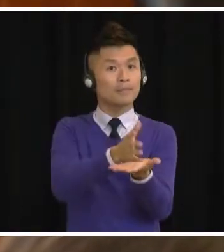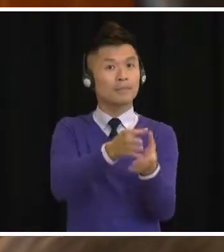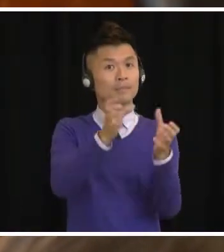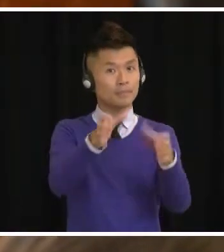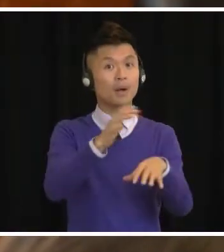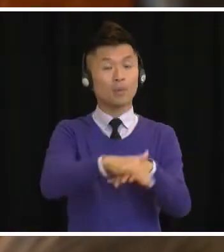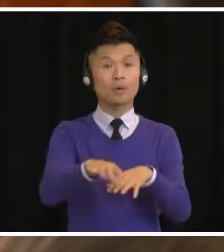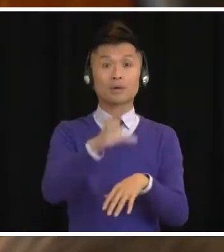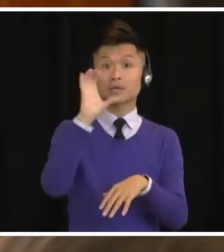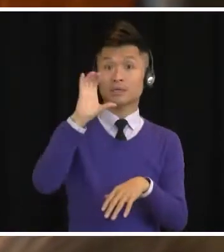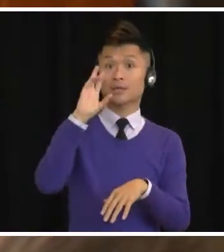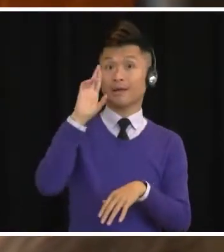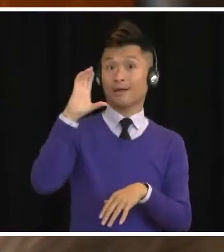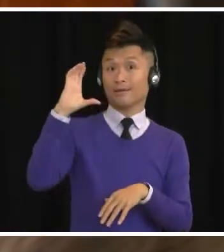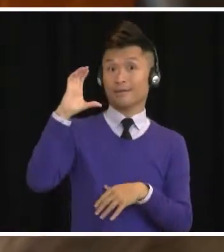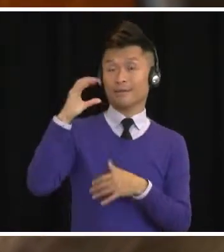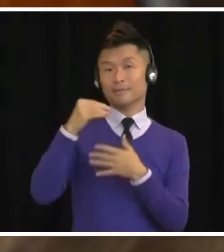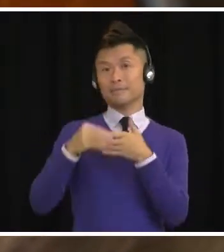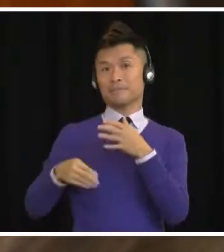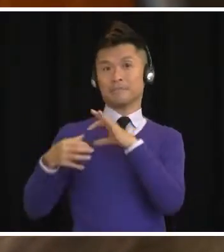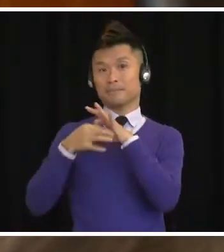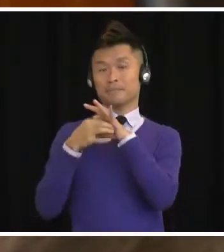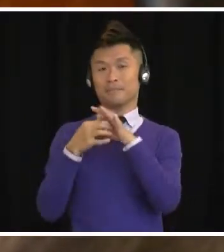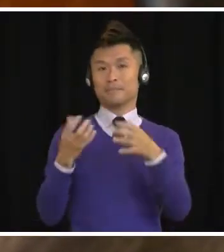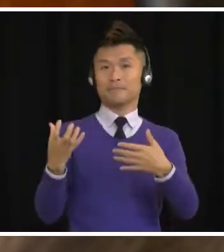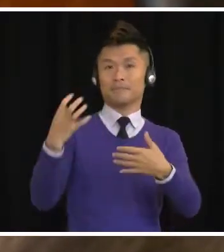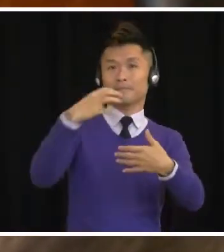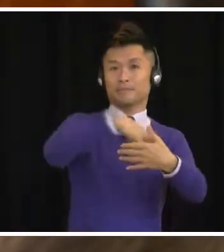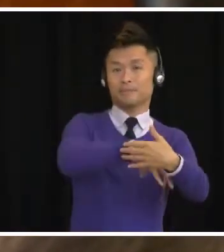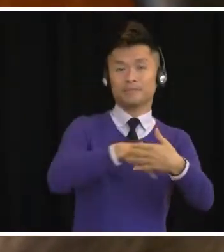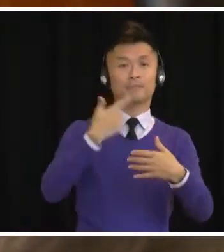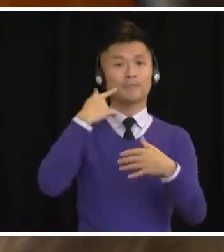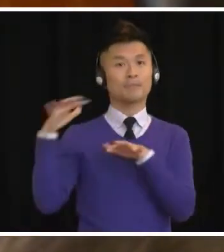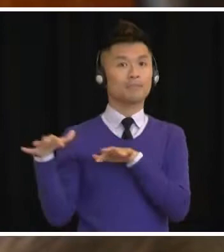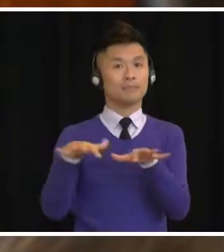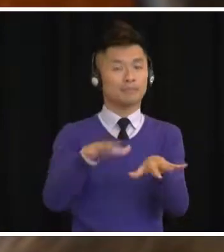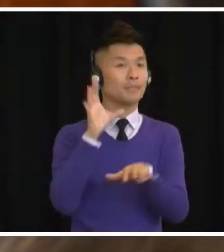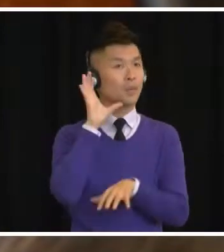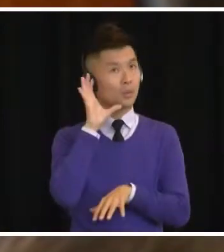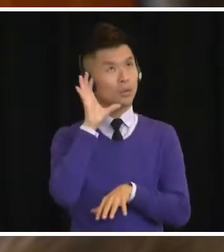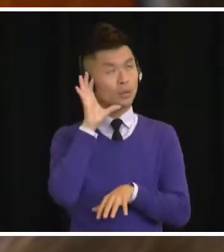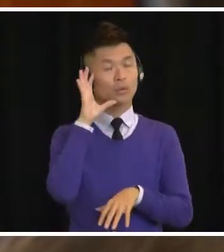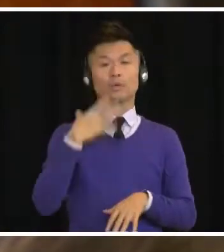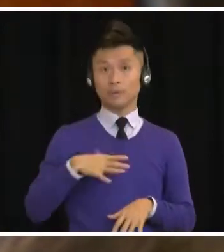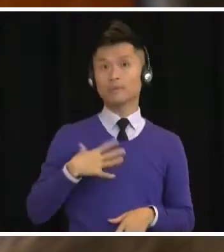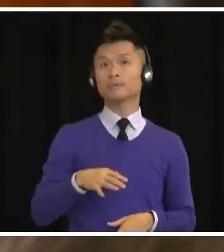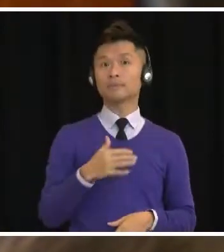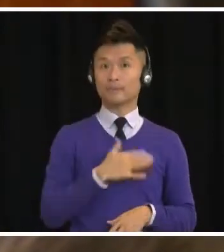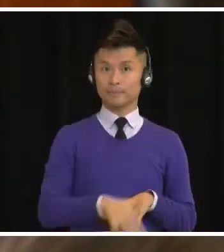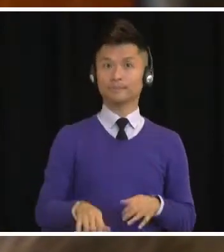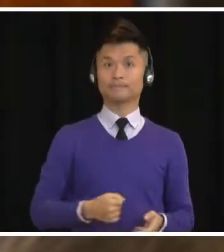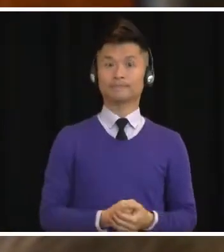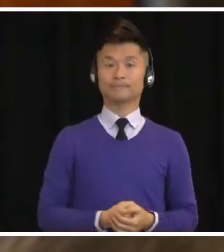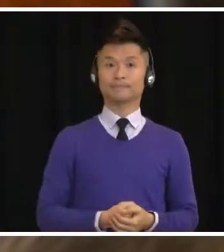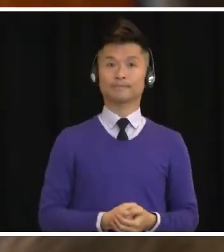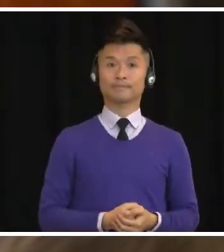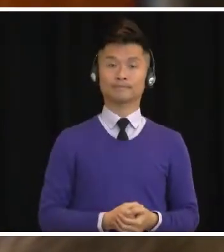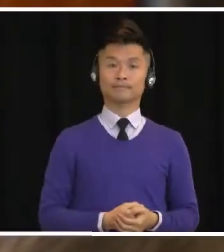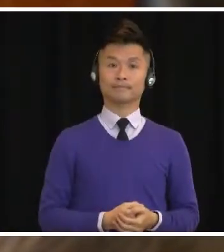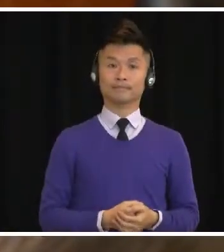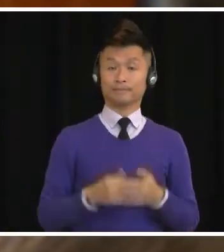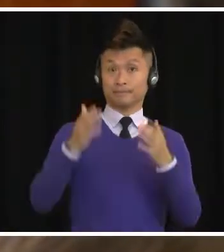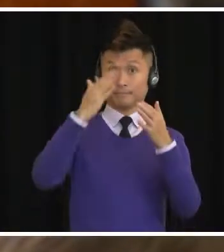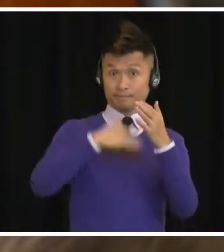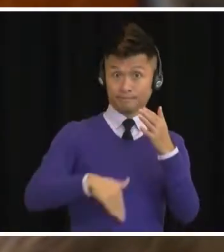and local government to have some workshops or seminars, and we will also include CRC